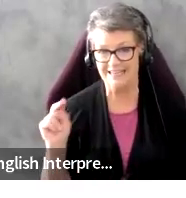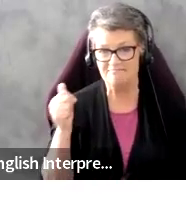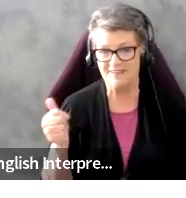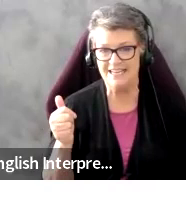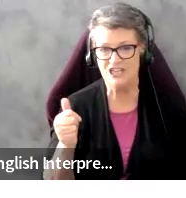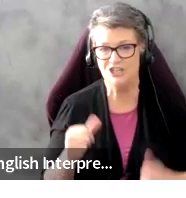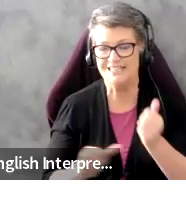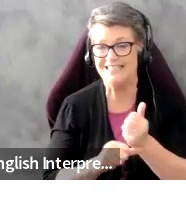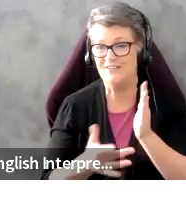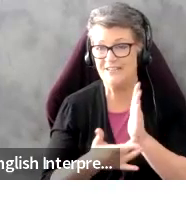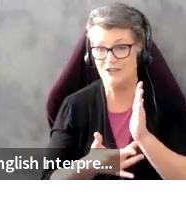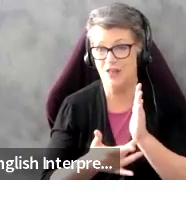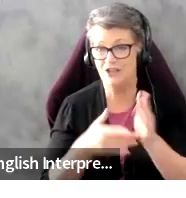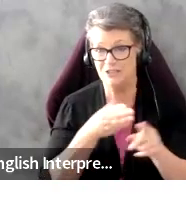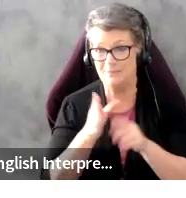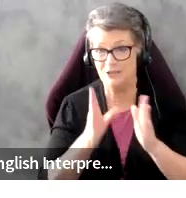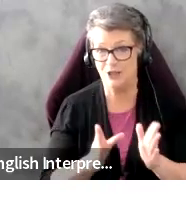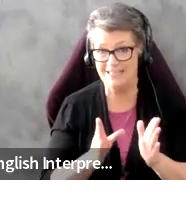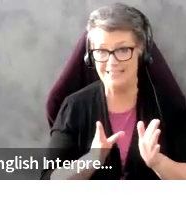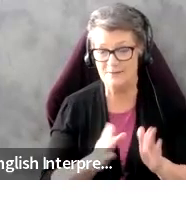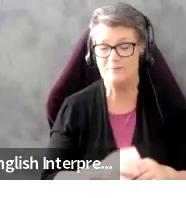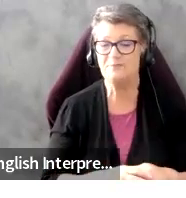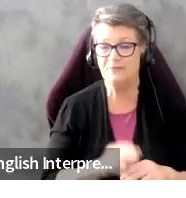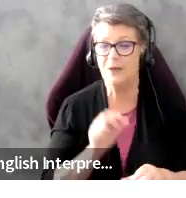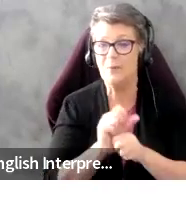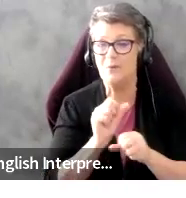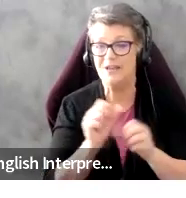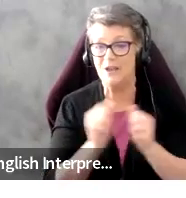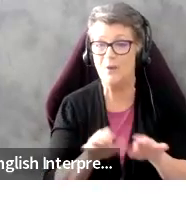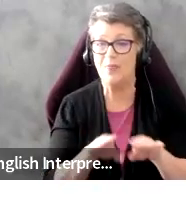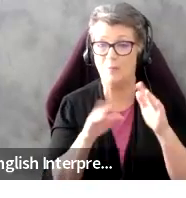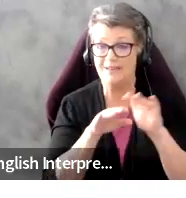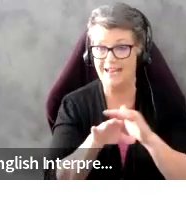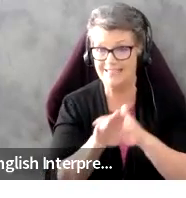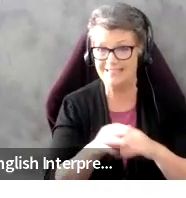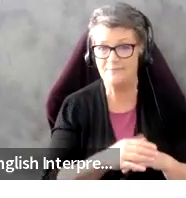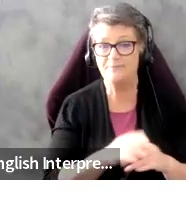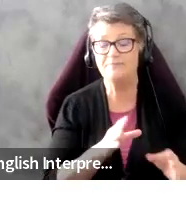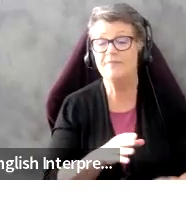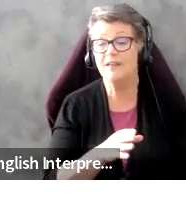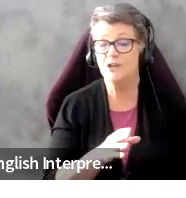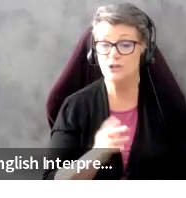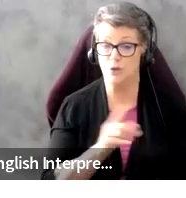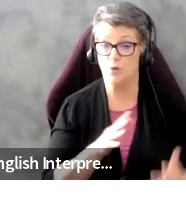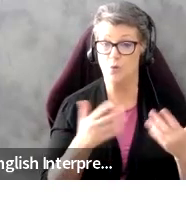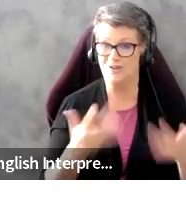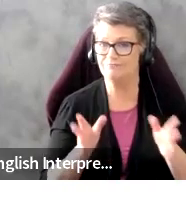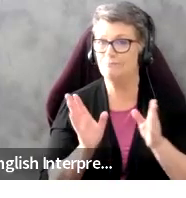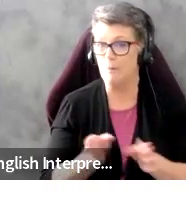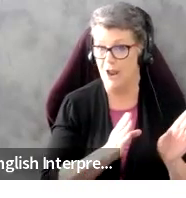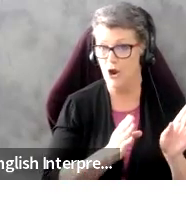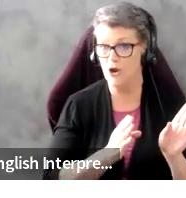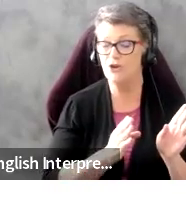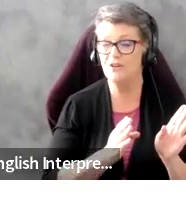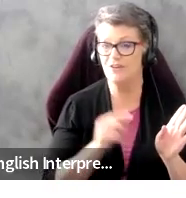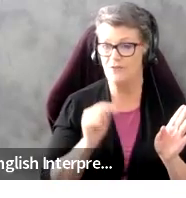assistive technology specialist working with Open Access. And so we have prepared for you today